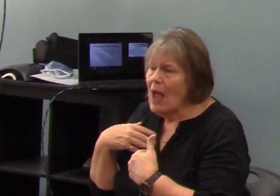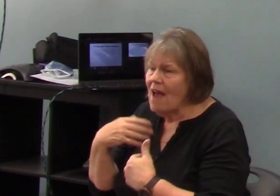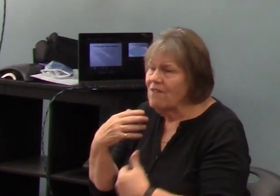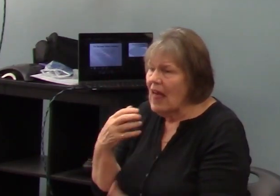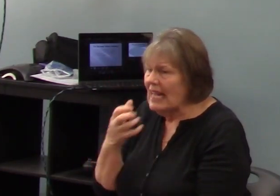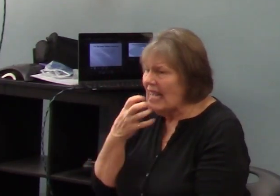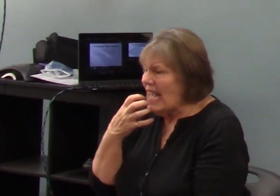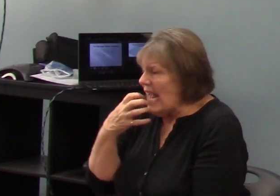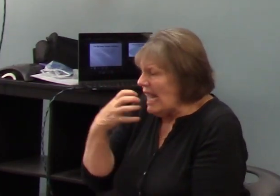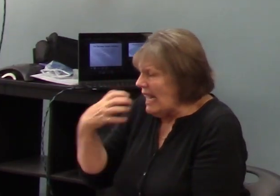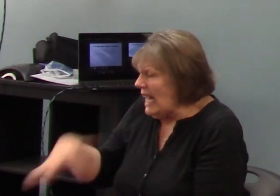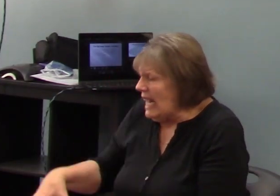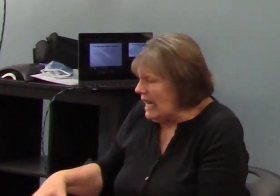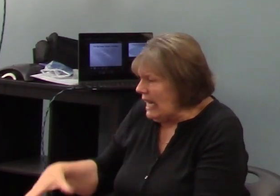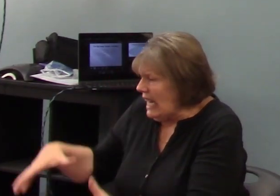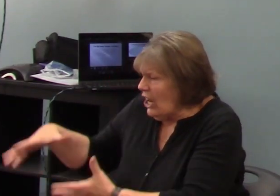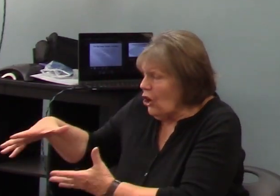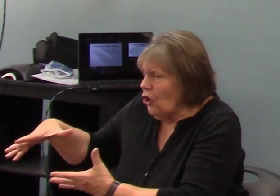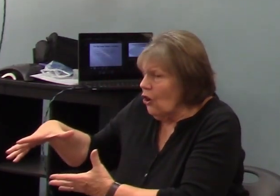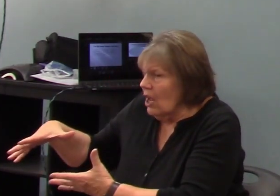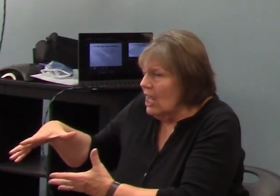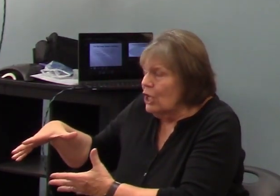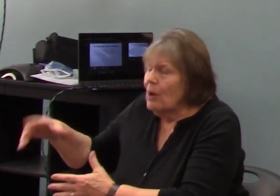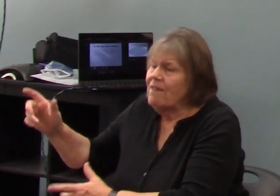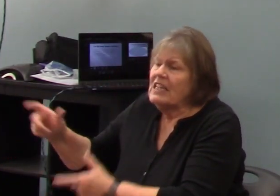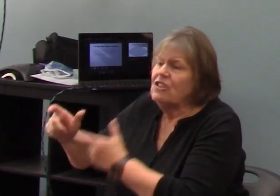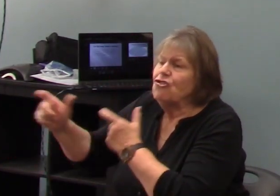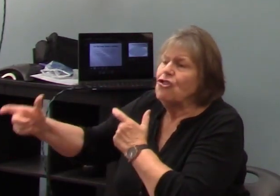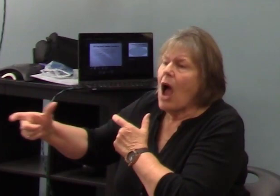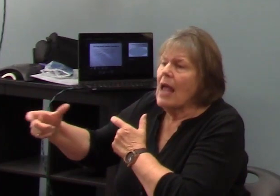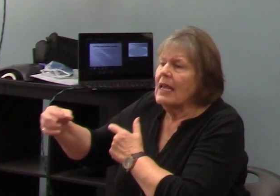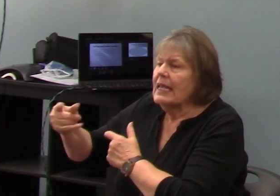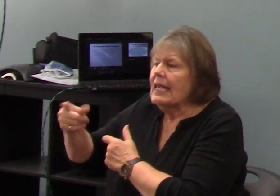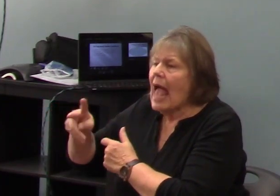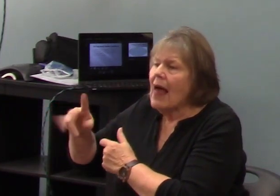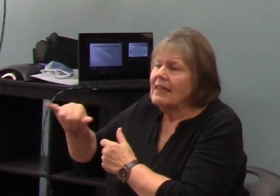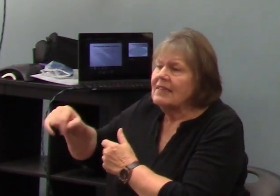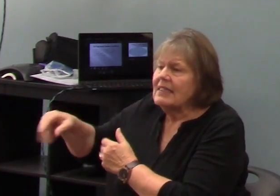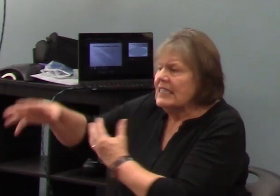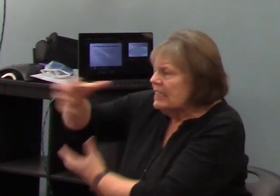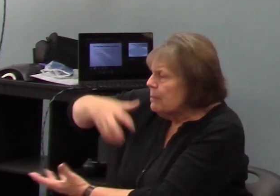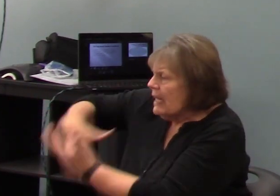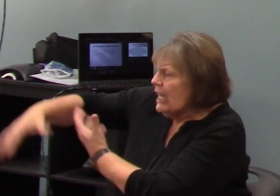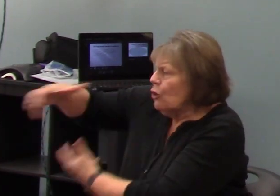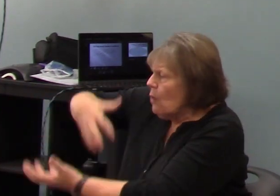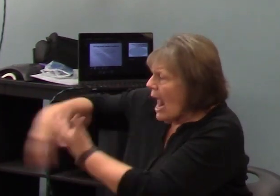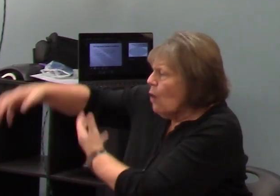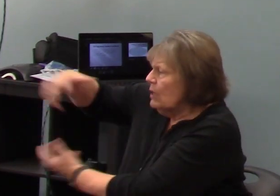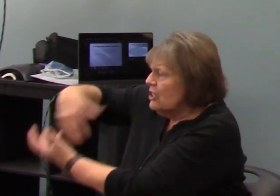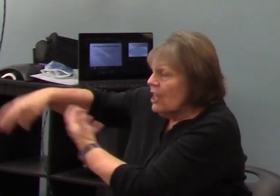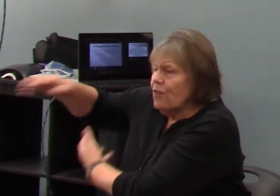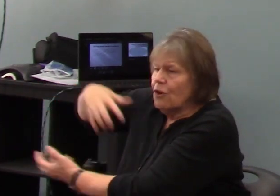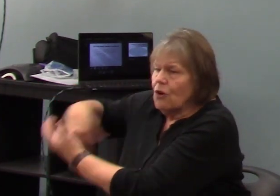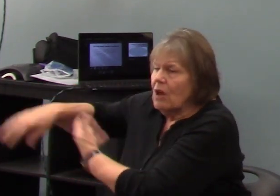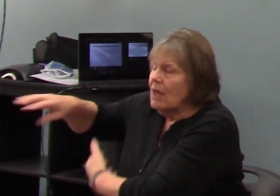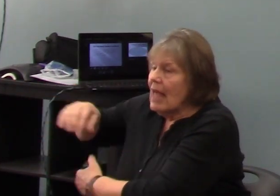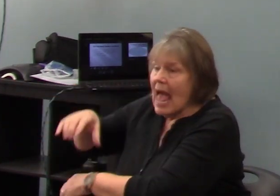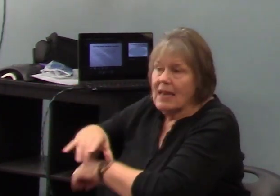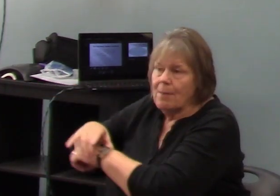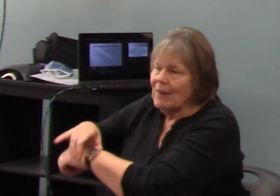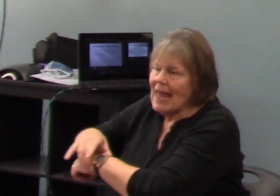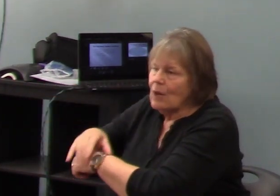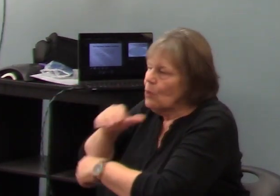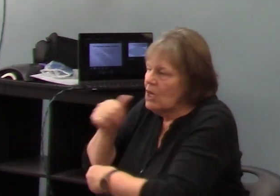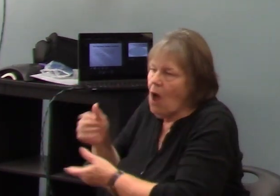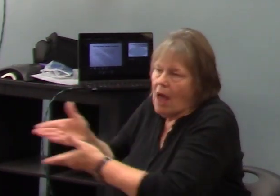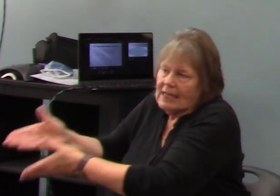super dense galaxies spinning around each other, and you would never have like a planet left over that would be capable of life because you'd have